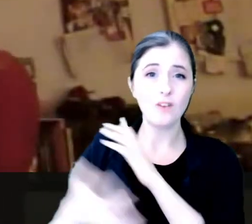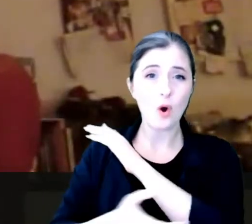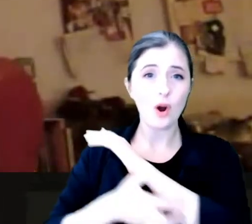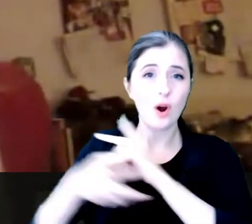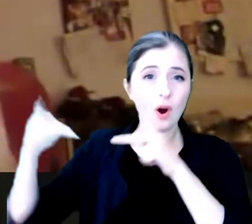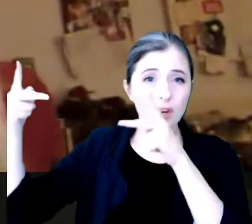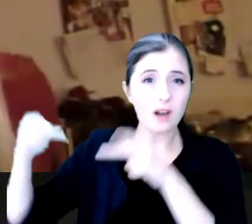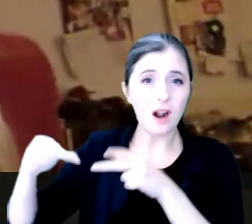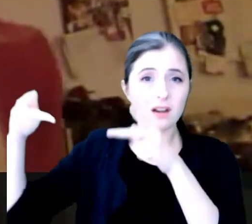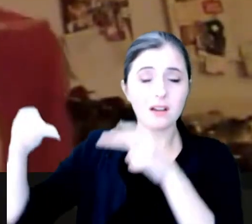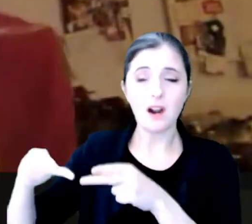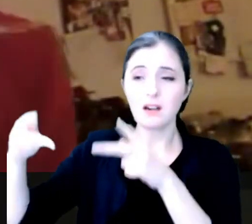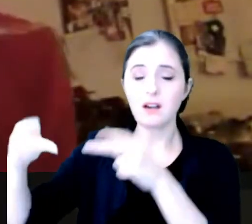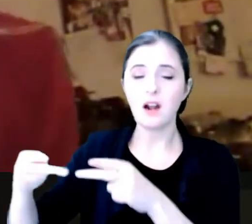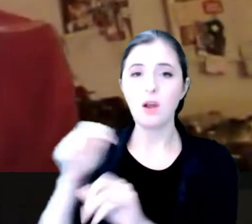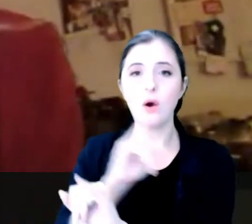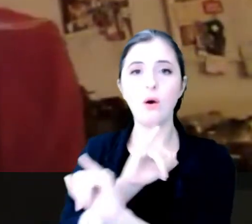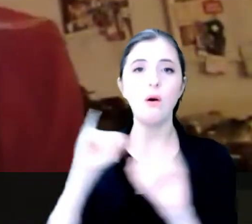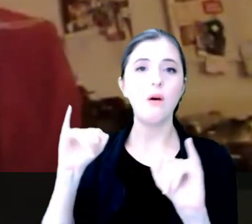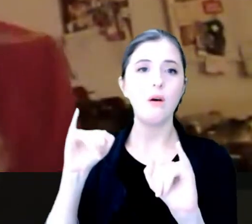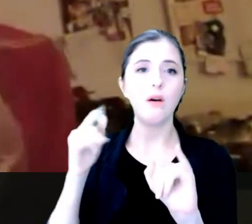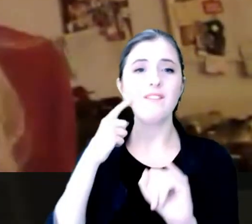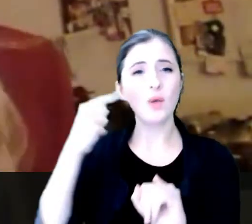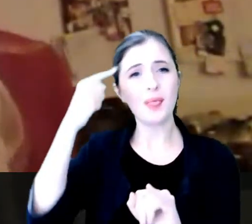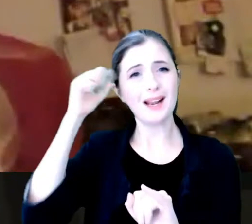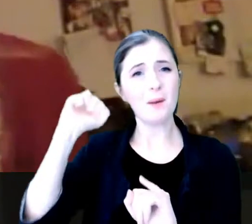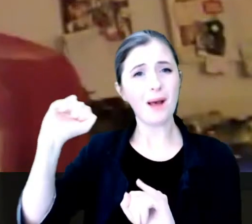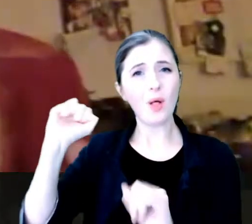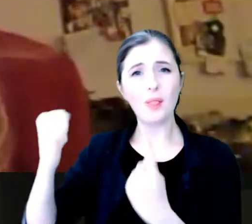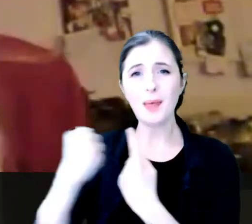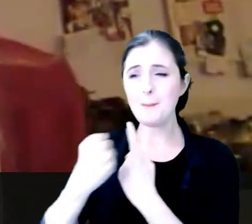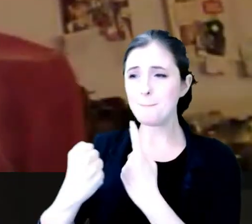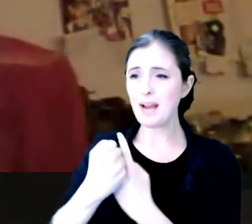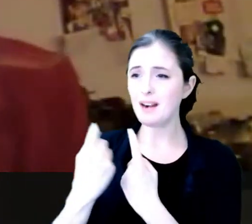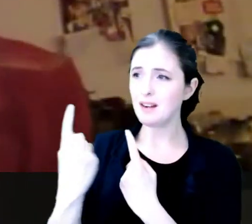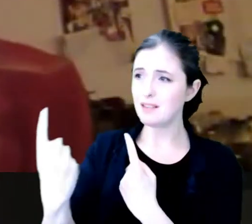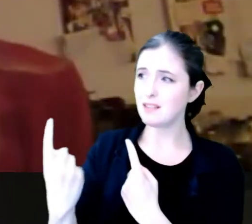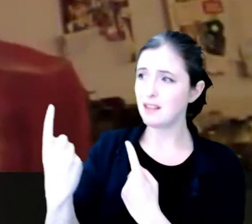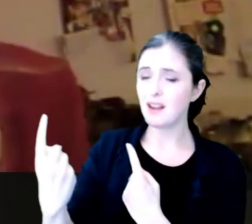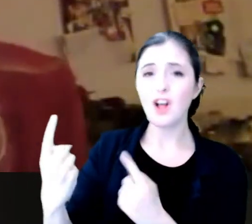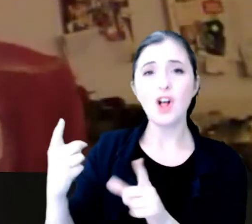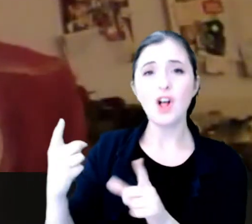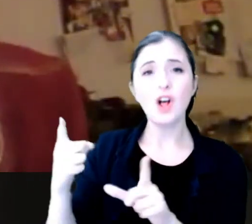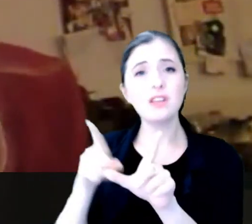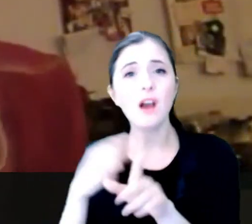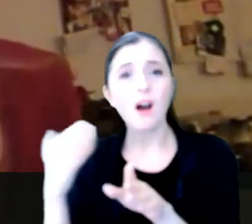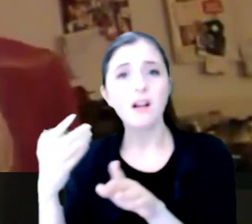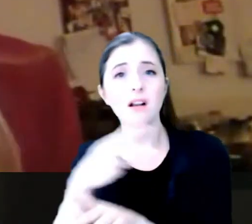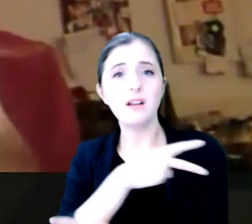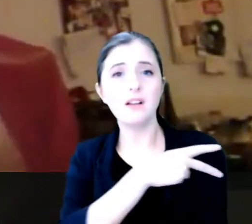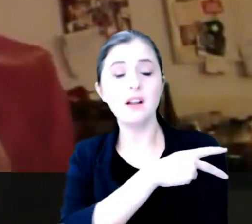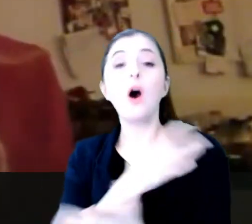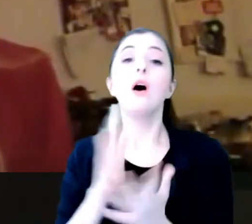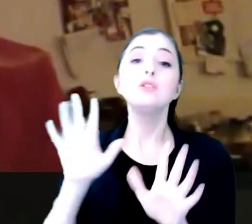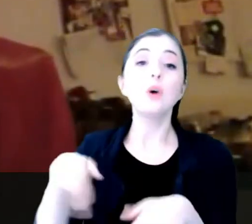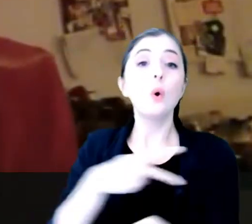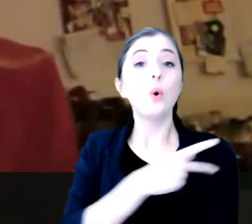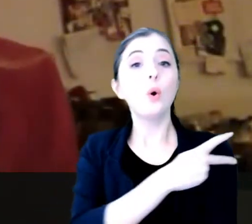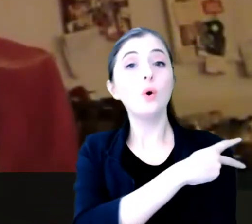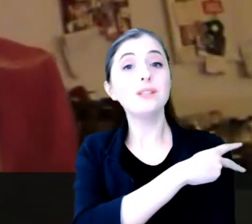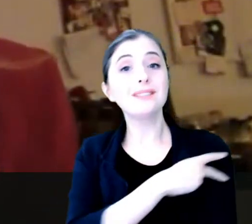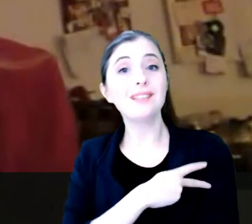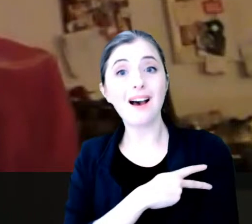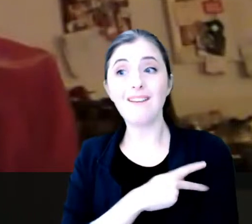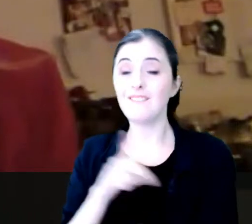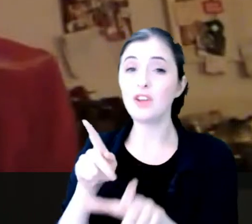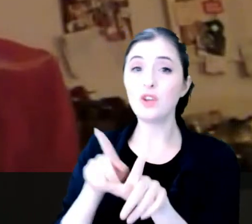is appalling when you think about the impact that young people, that youth workers can have on young people's lives. Now, the other thing that's really